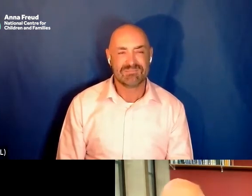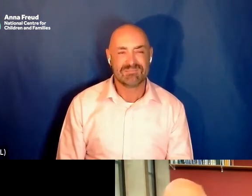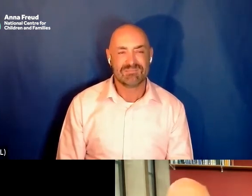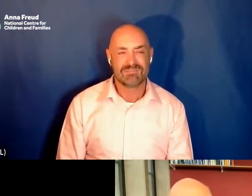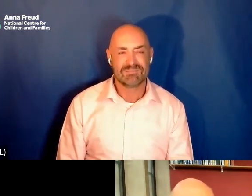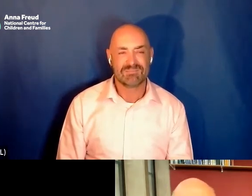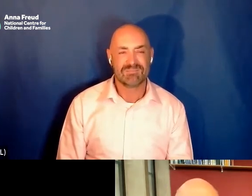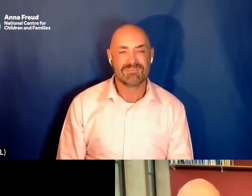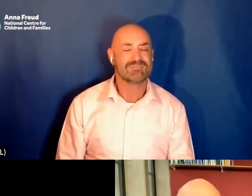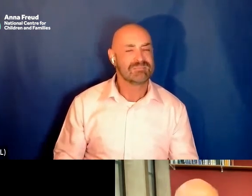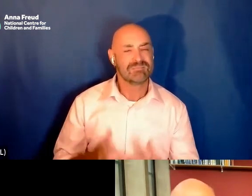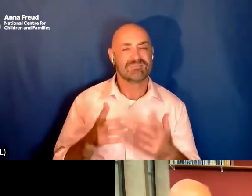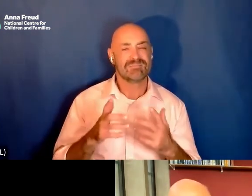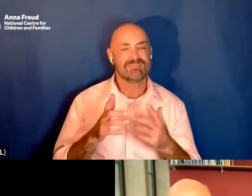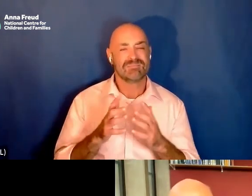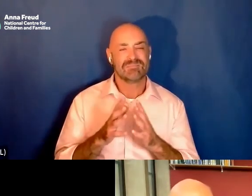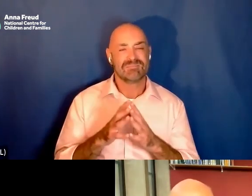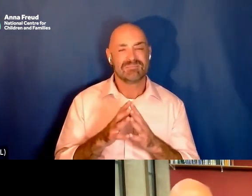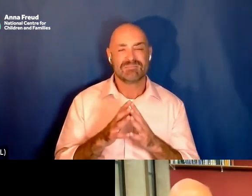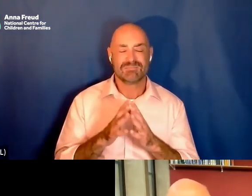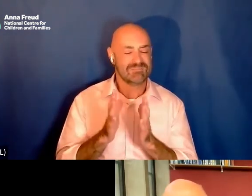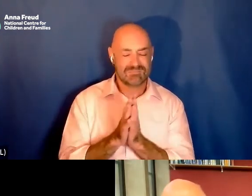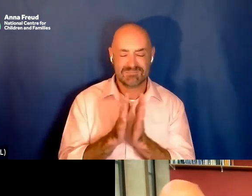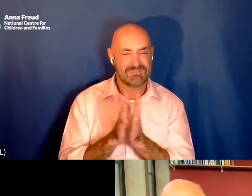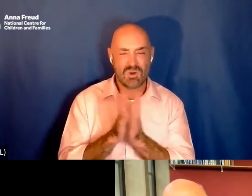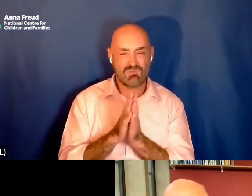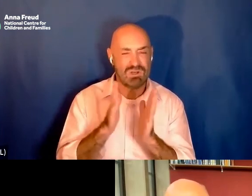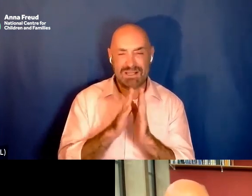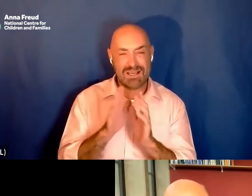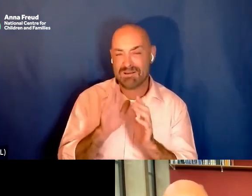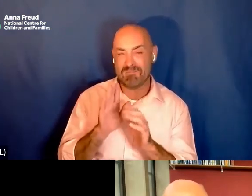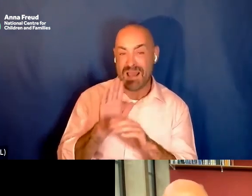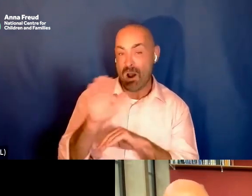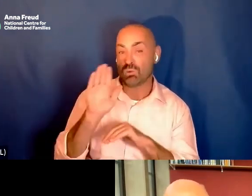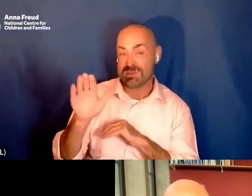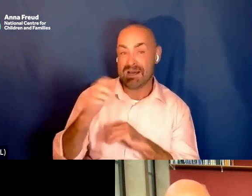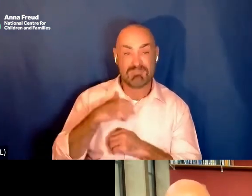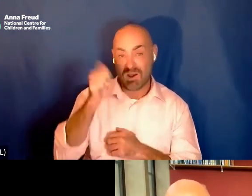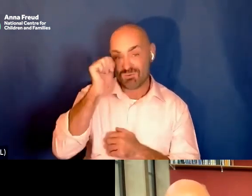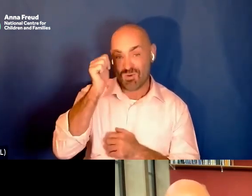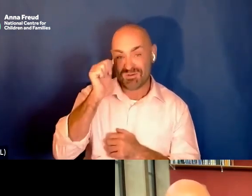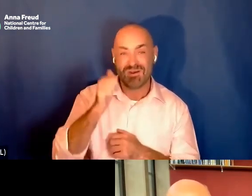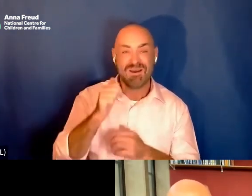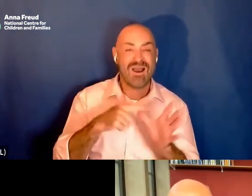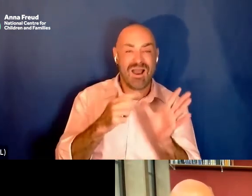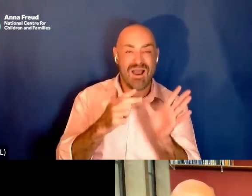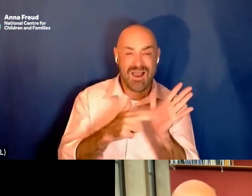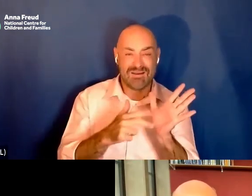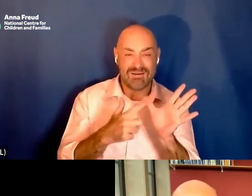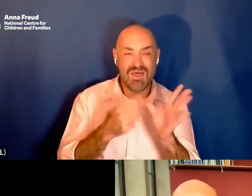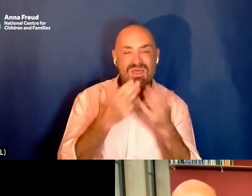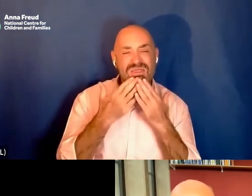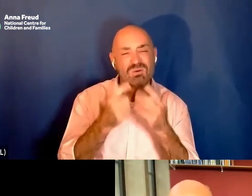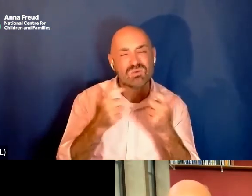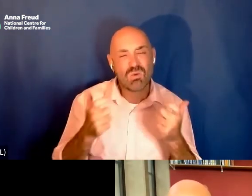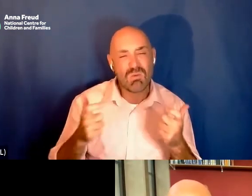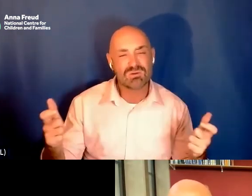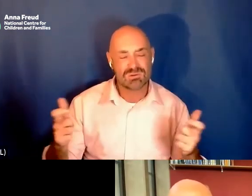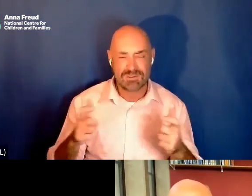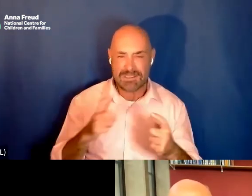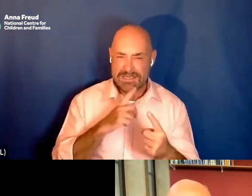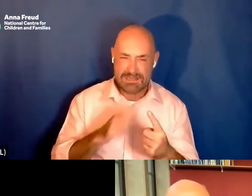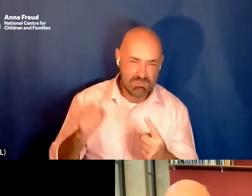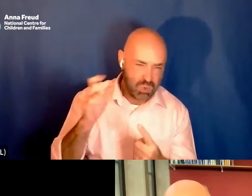those that are out with my comfort zone. So Emma, thank you so much for your presentation. It is